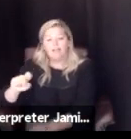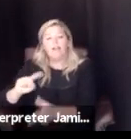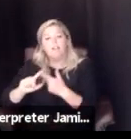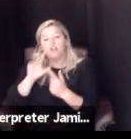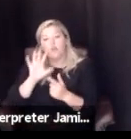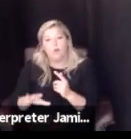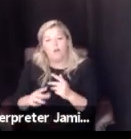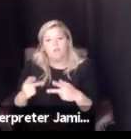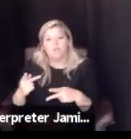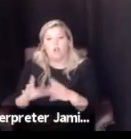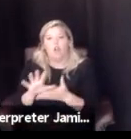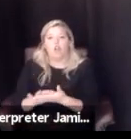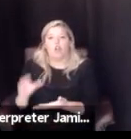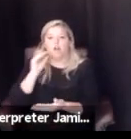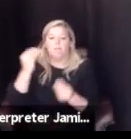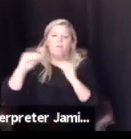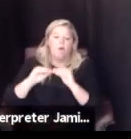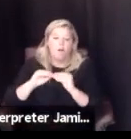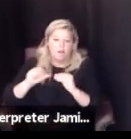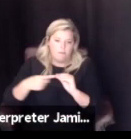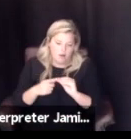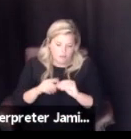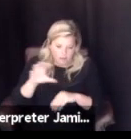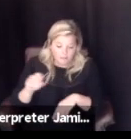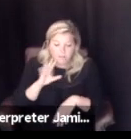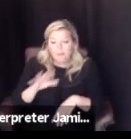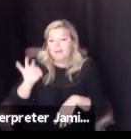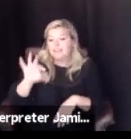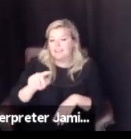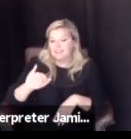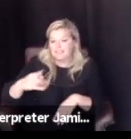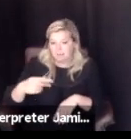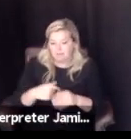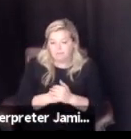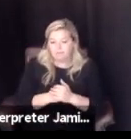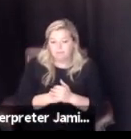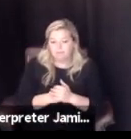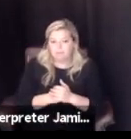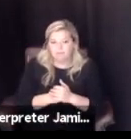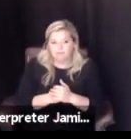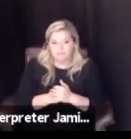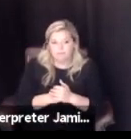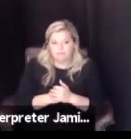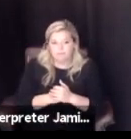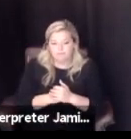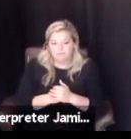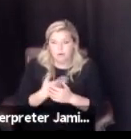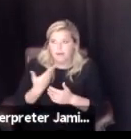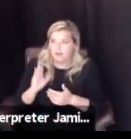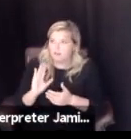you ever get there. Because here's a tip. Go on, oh my